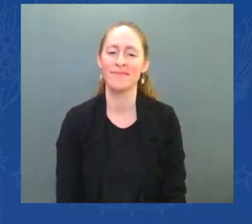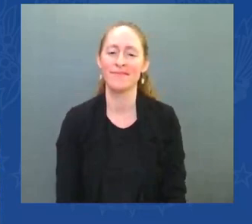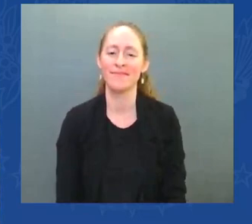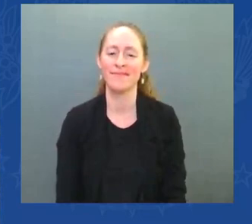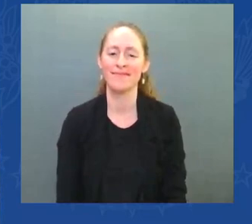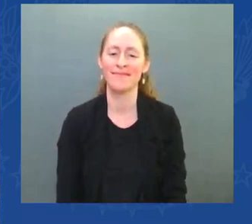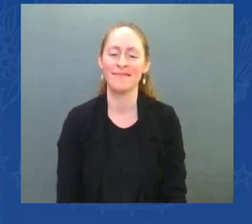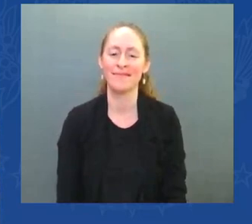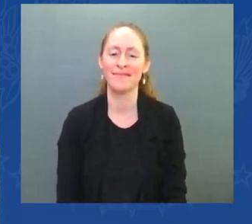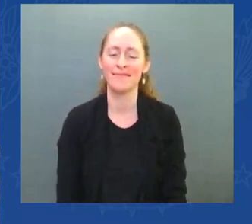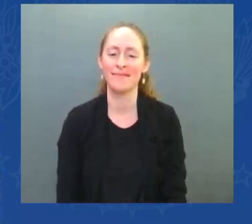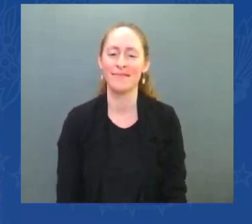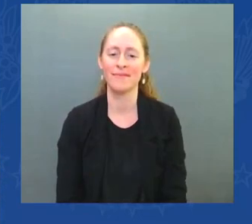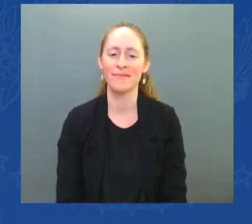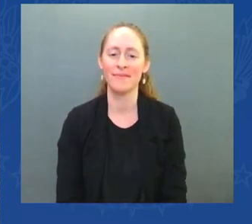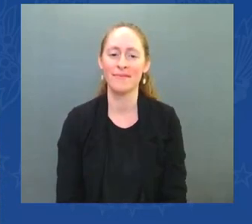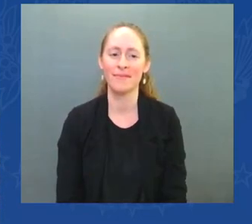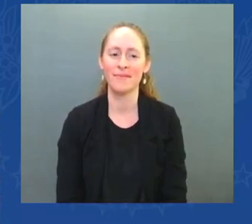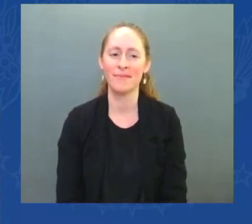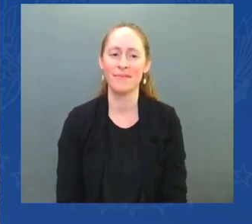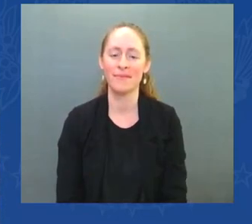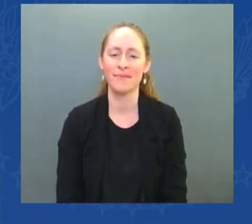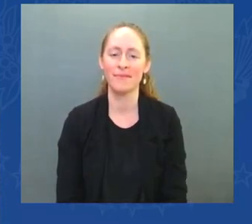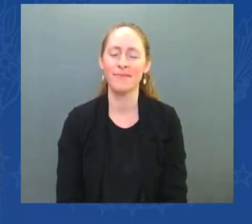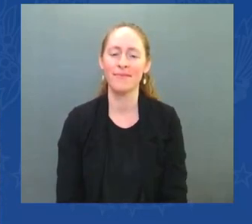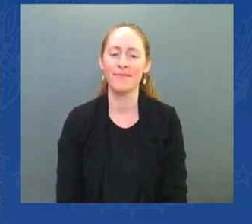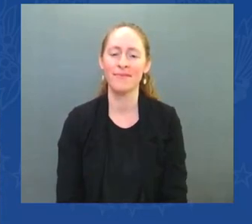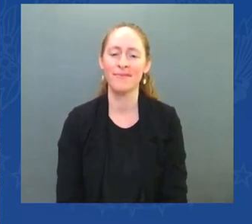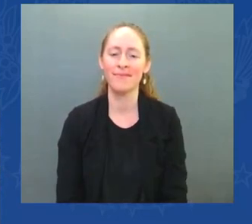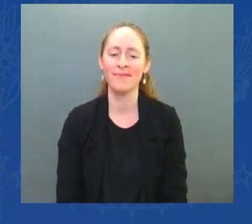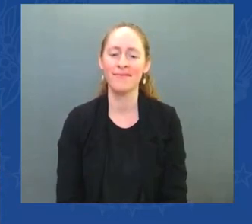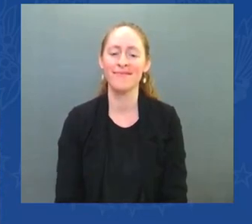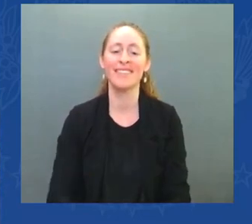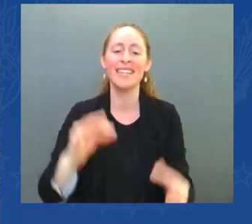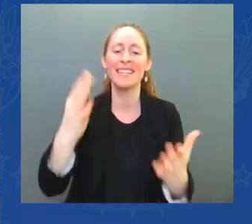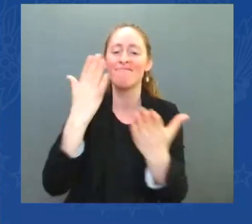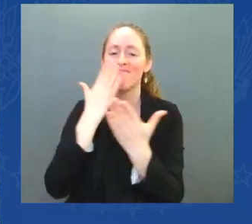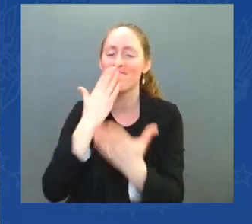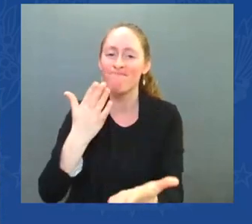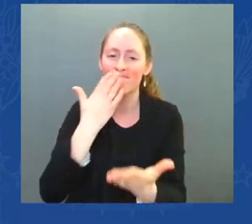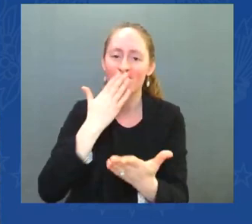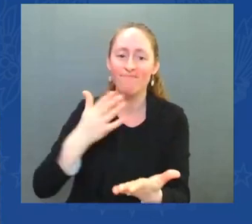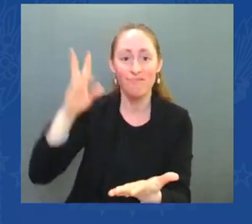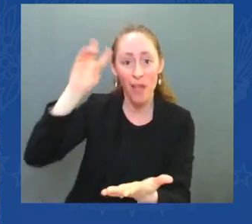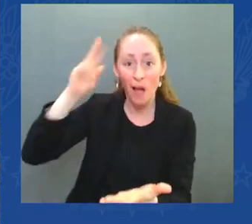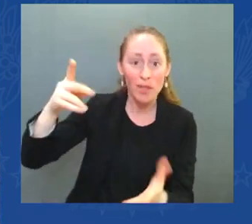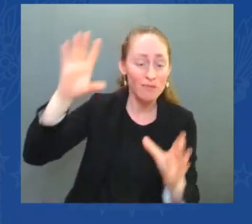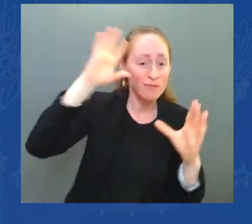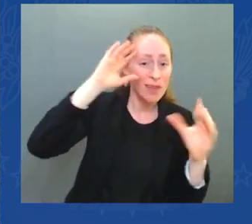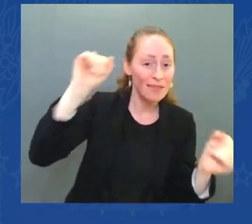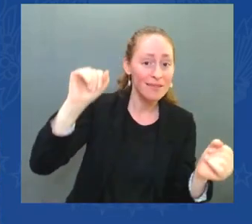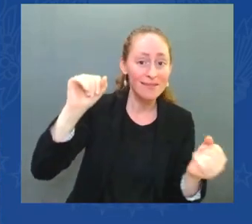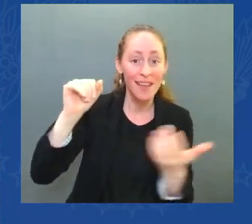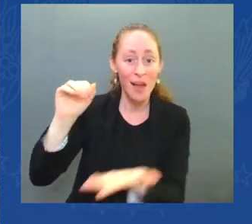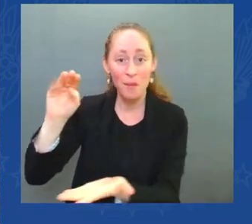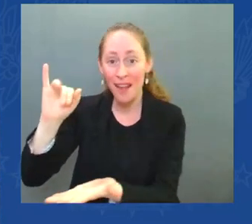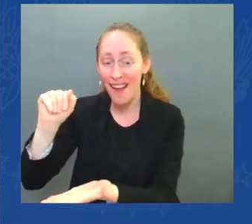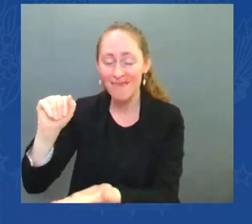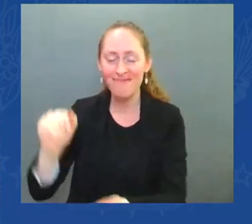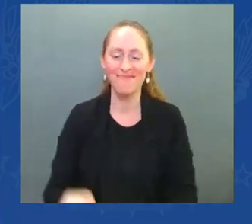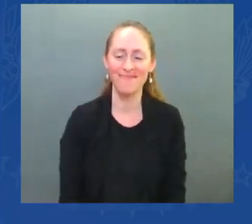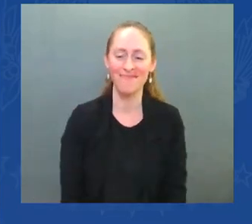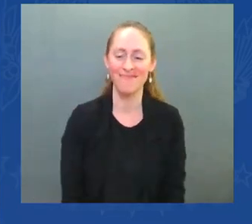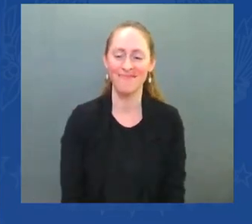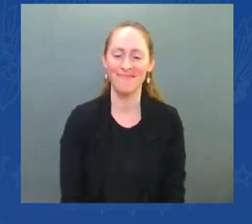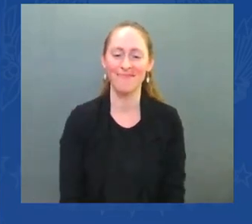Thank you very much, Madam Vice President, Mr. President, Mia. There is no higher priority